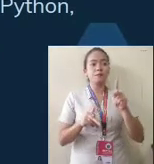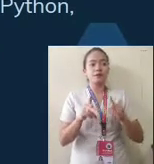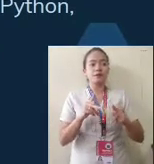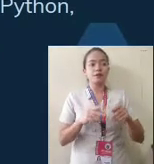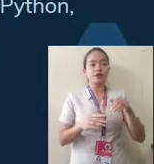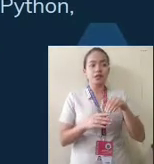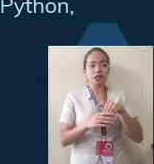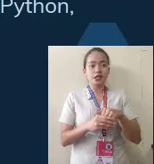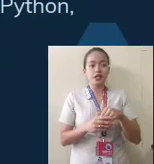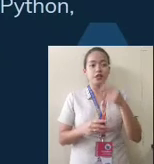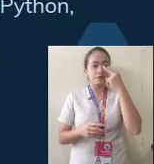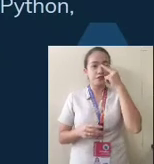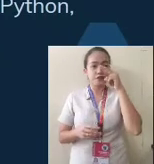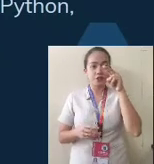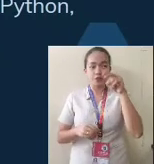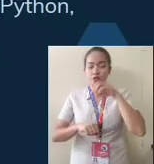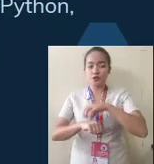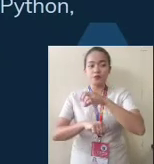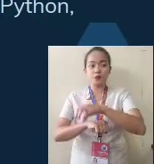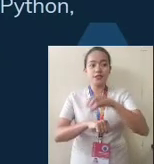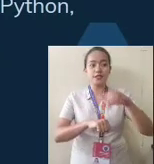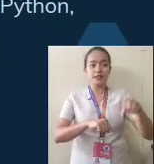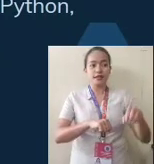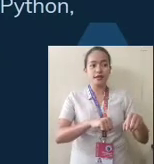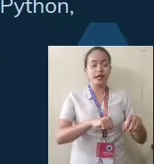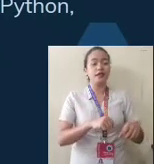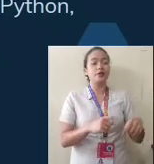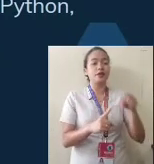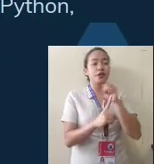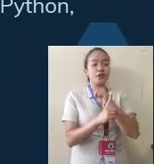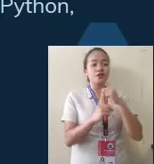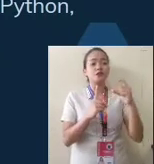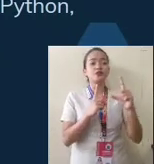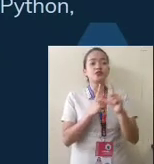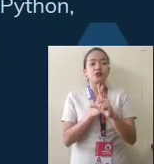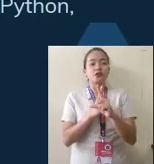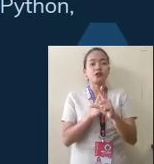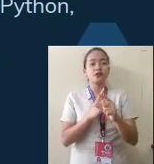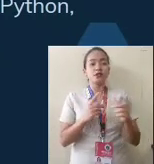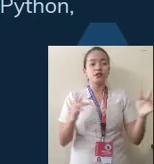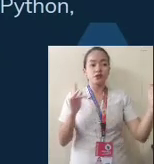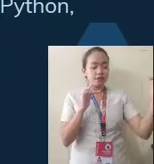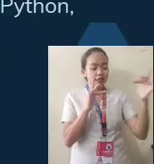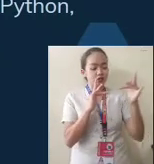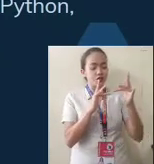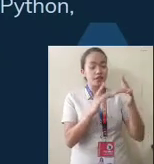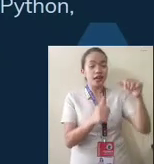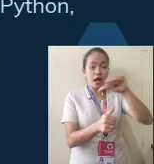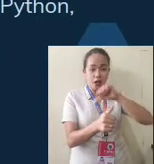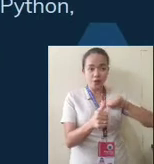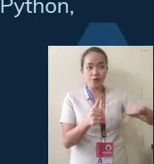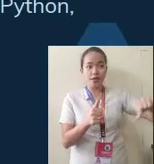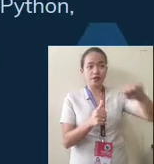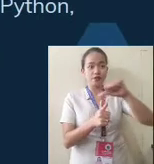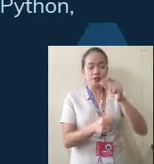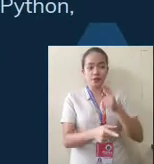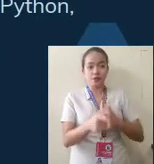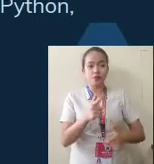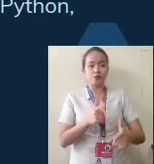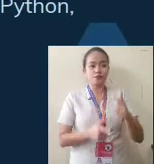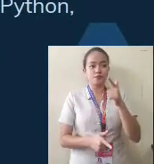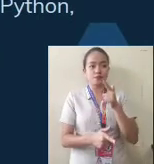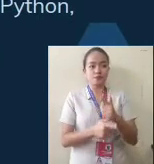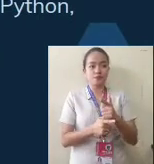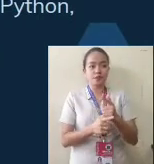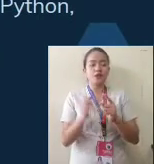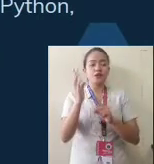community, allowing social connection around the globe. Beginning of wide use of social media